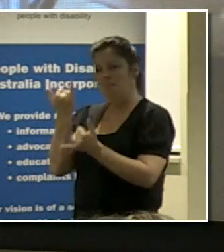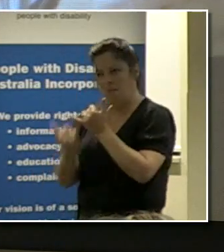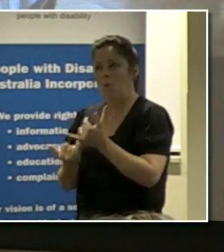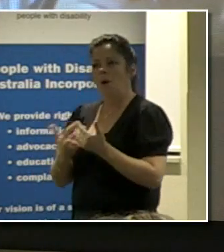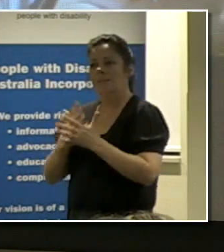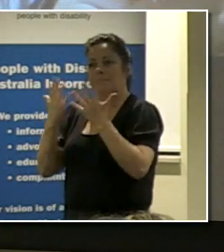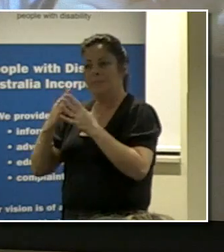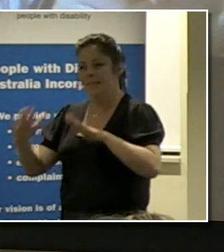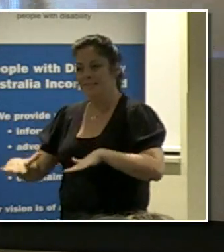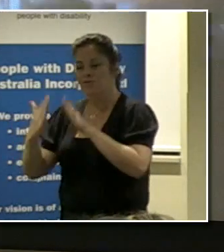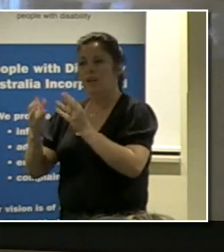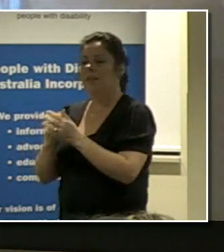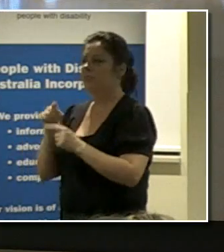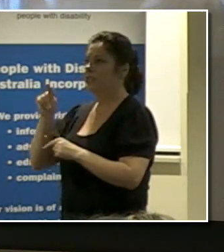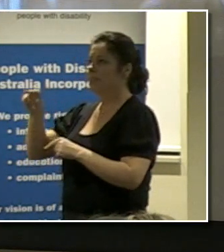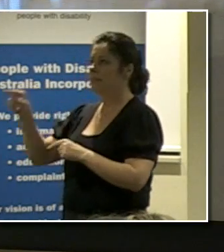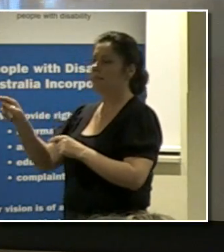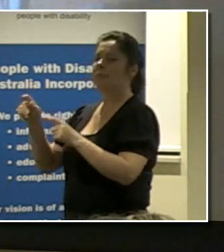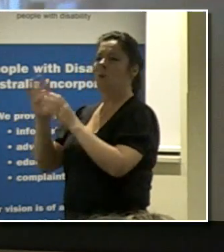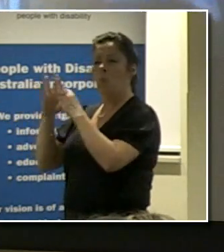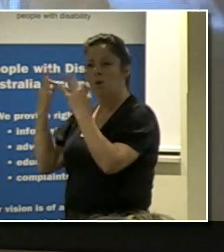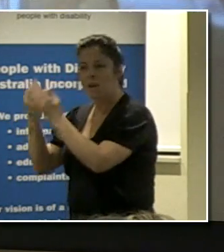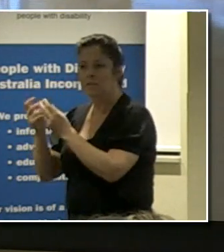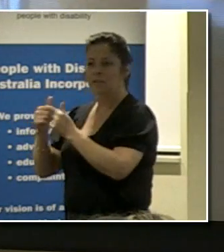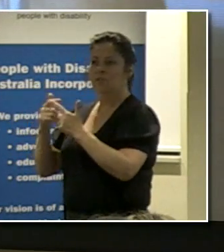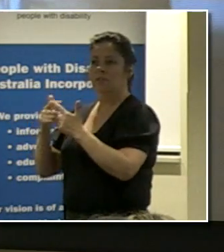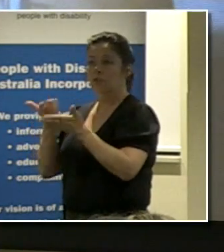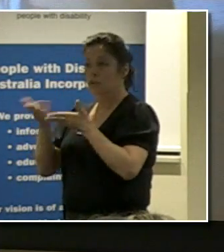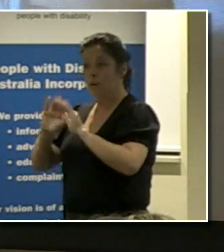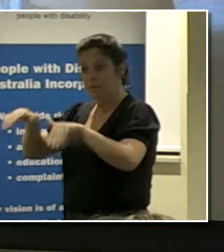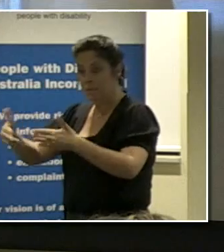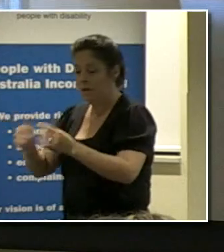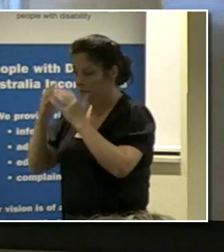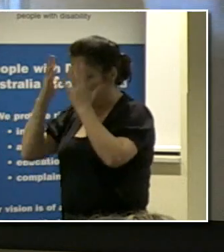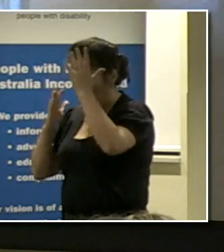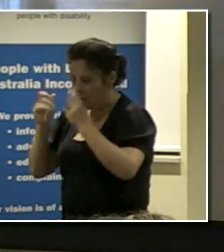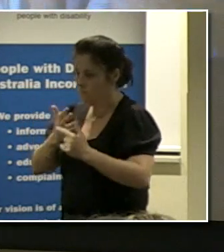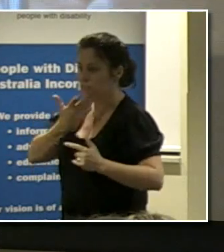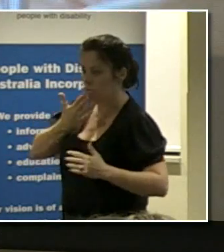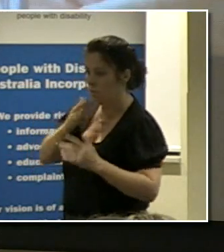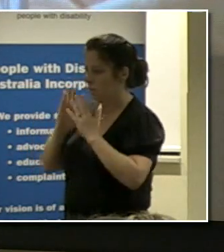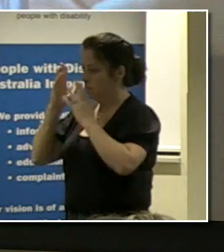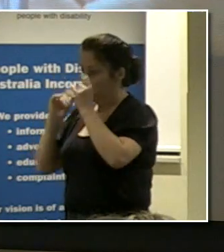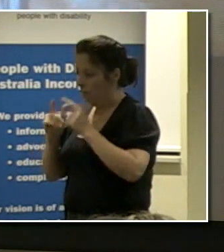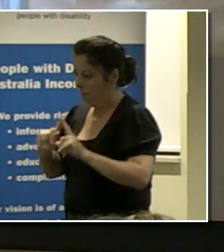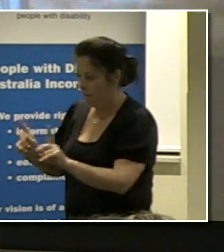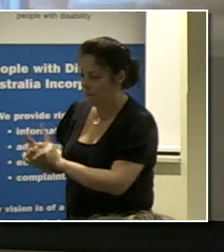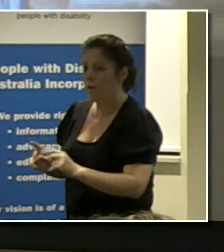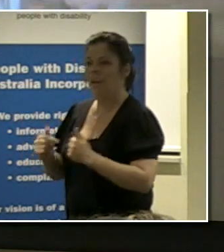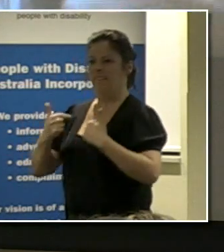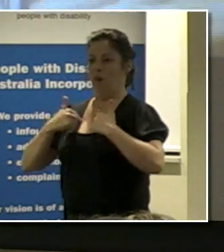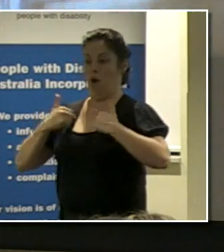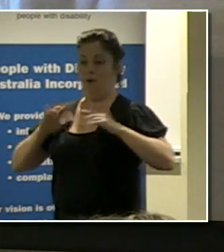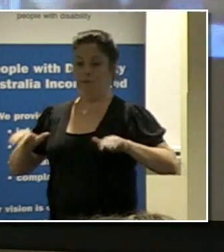focused on business plans and prices and all those other elements. The first thing I'd be doing if I was